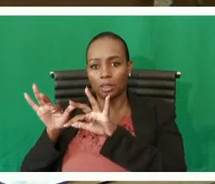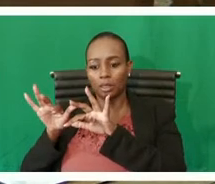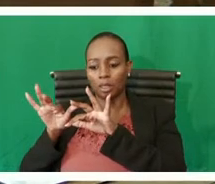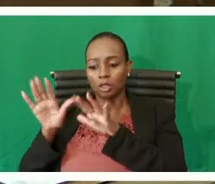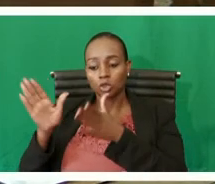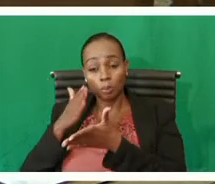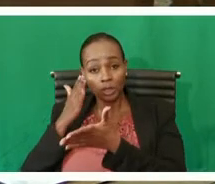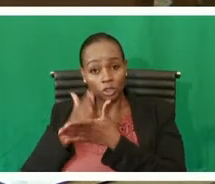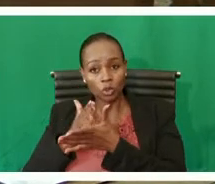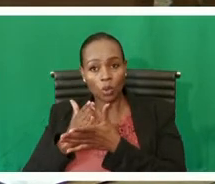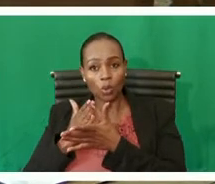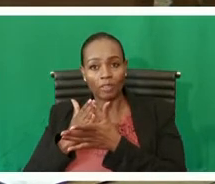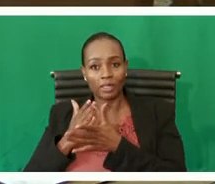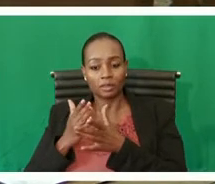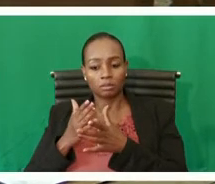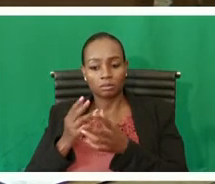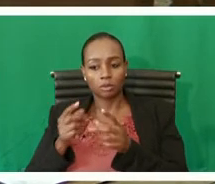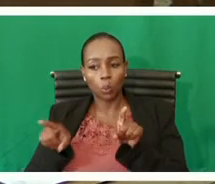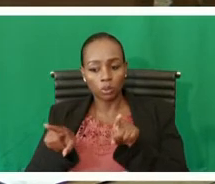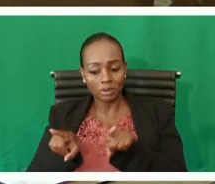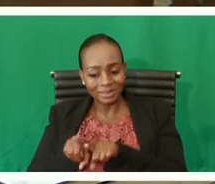a common vision for